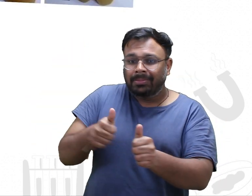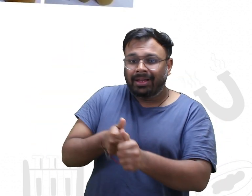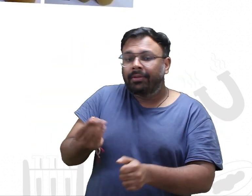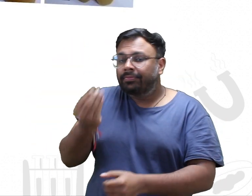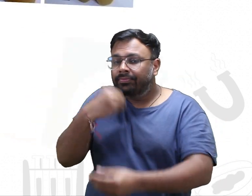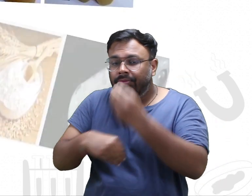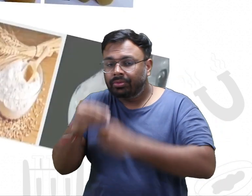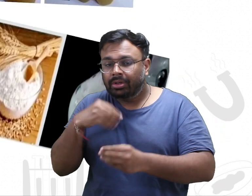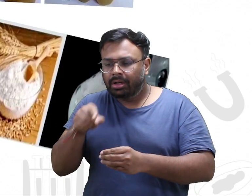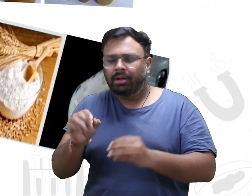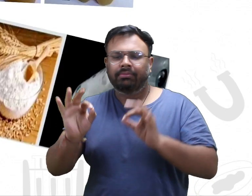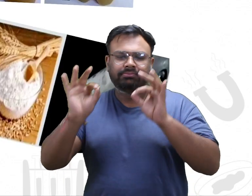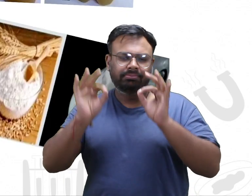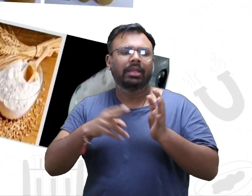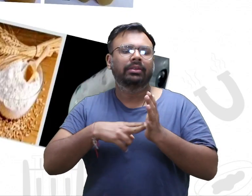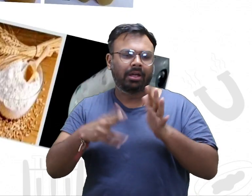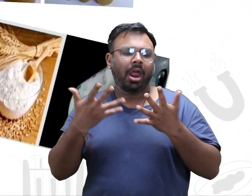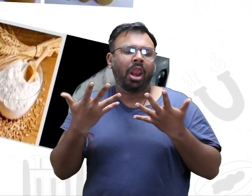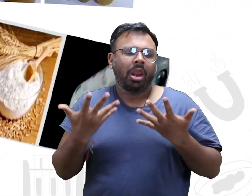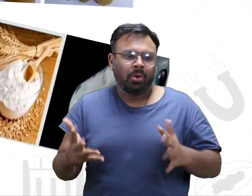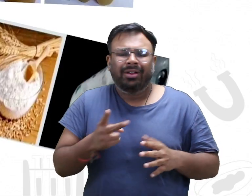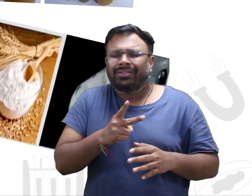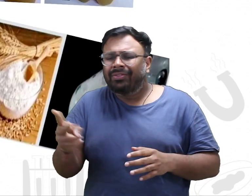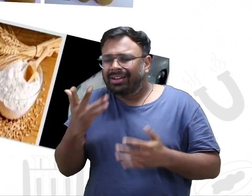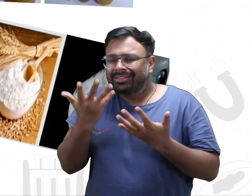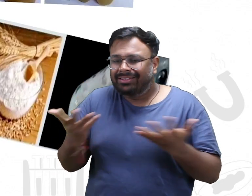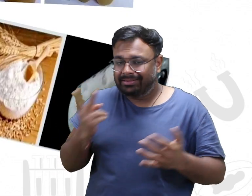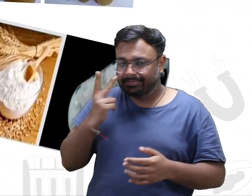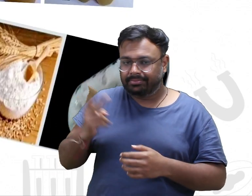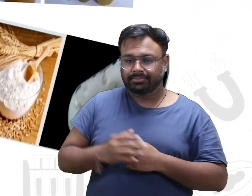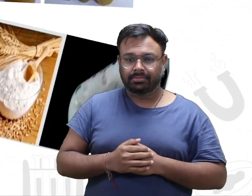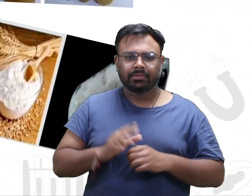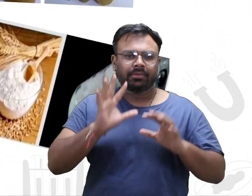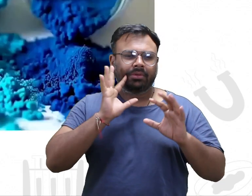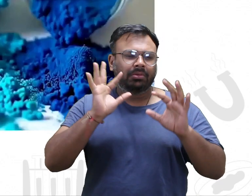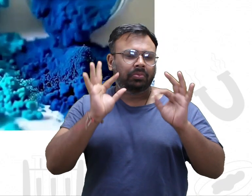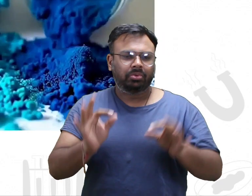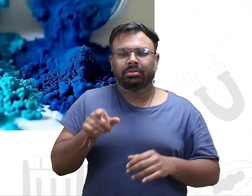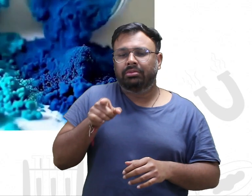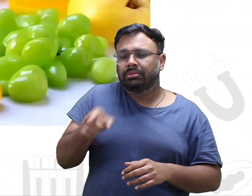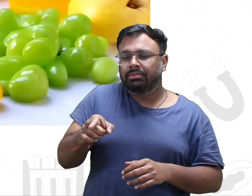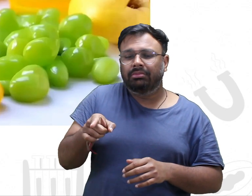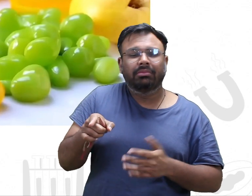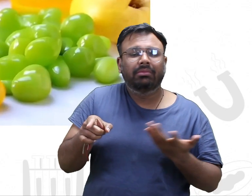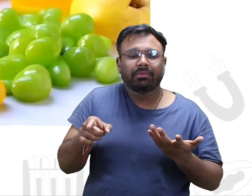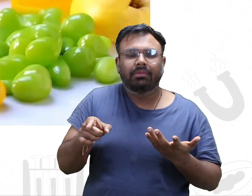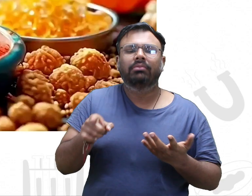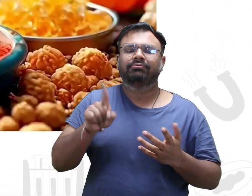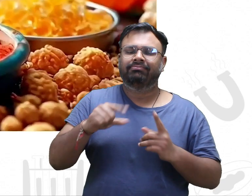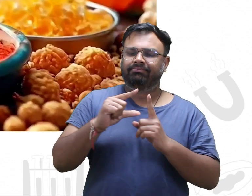nutritious alternatives. Prioritize natural, unprocessed options for better health and sustainability. So, it is